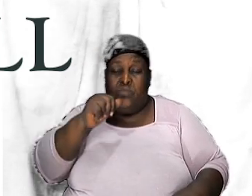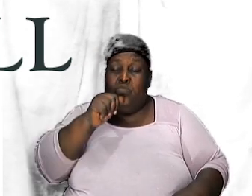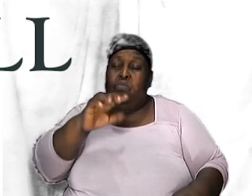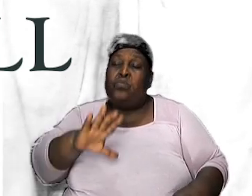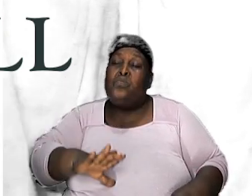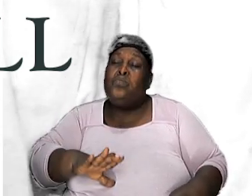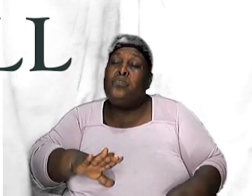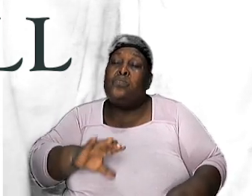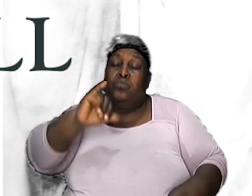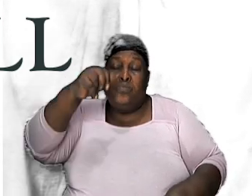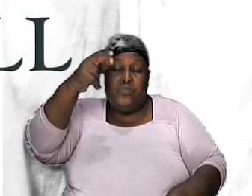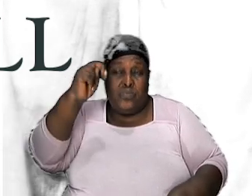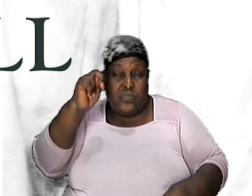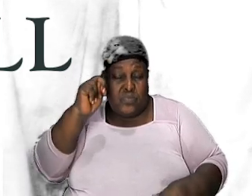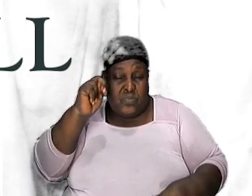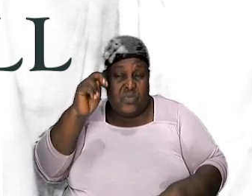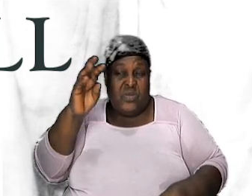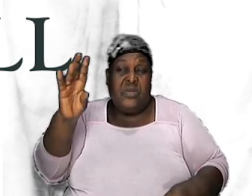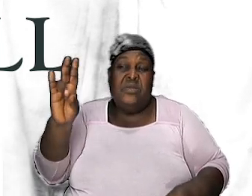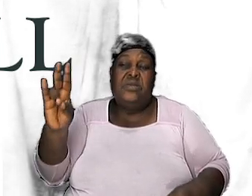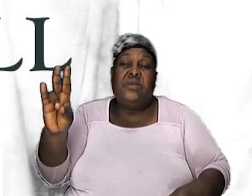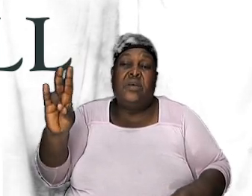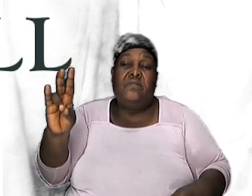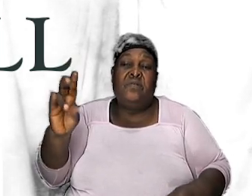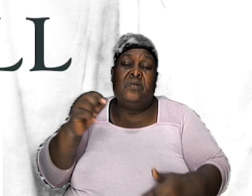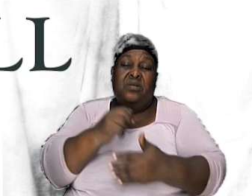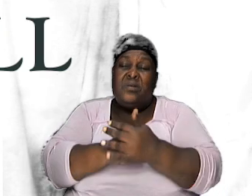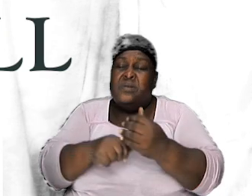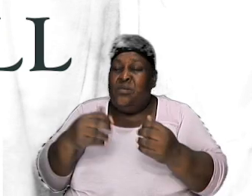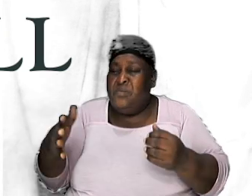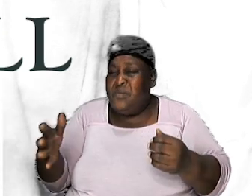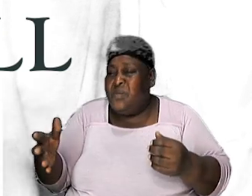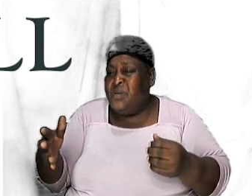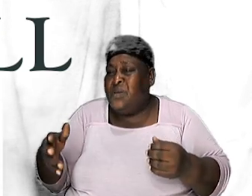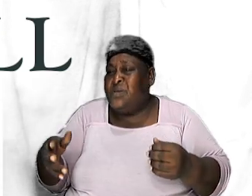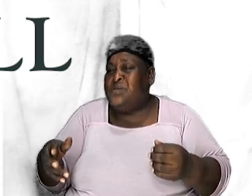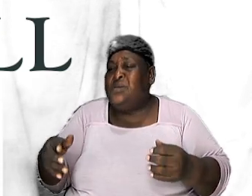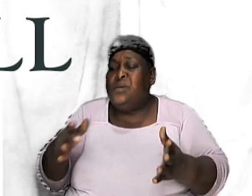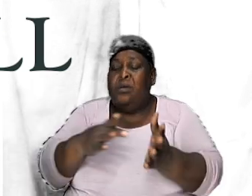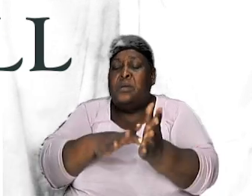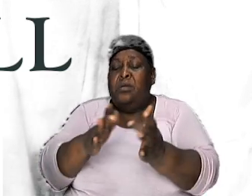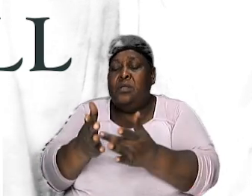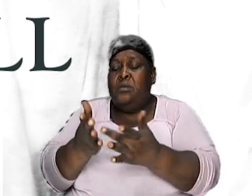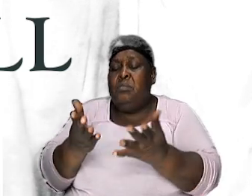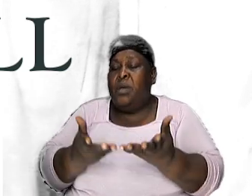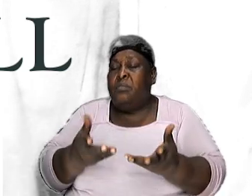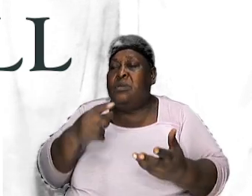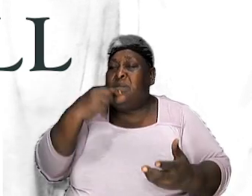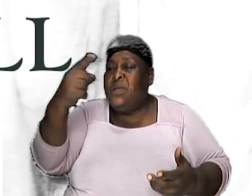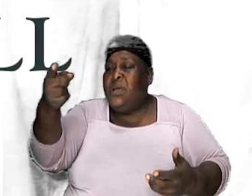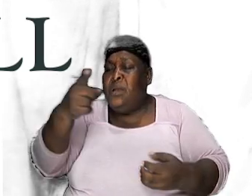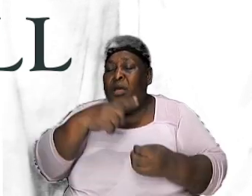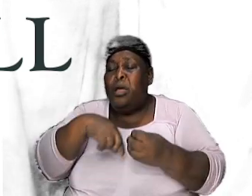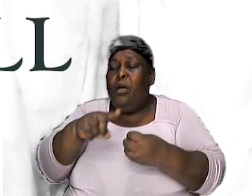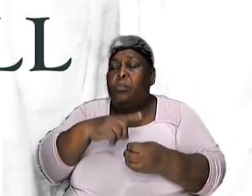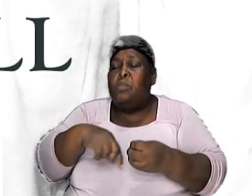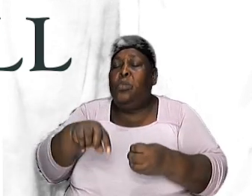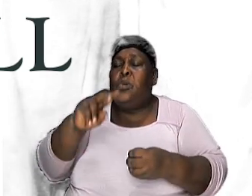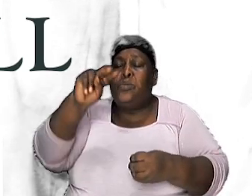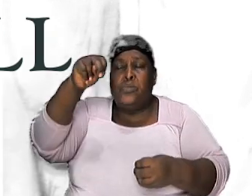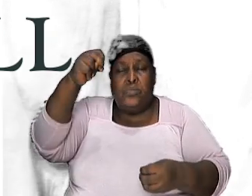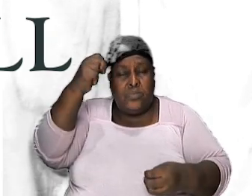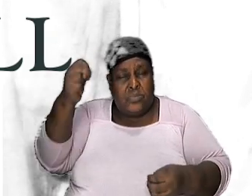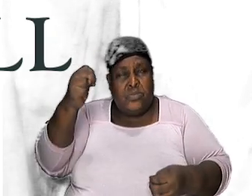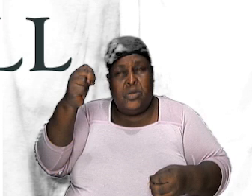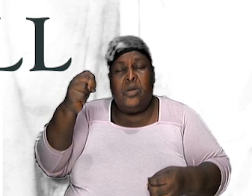chapter 7. But there are some little things that the Bible tells us about in St. John chapter 4 that is important for us to